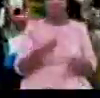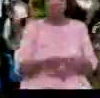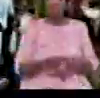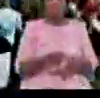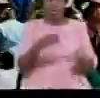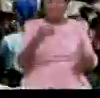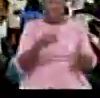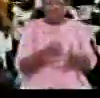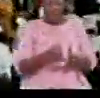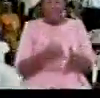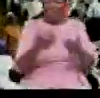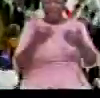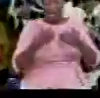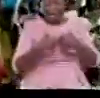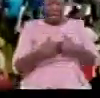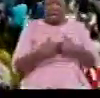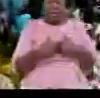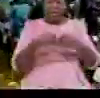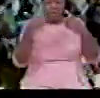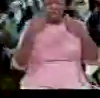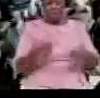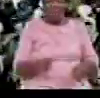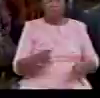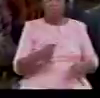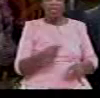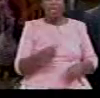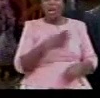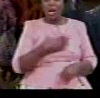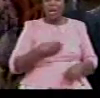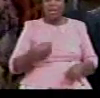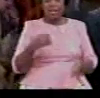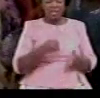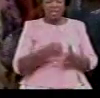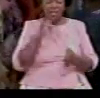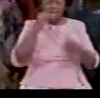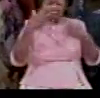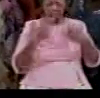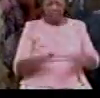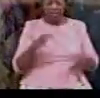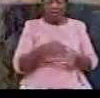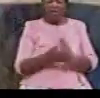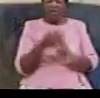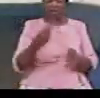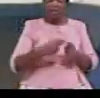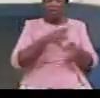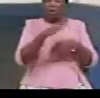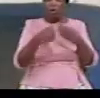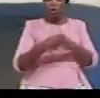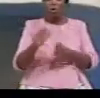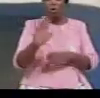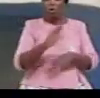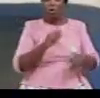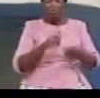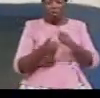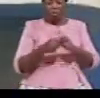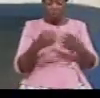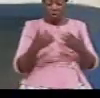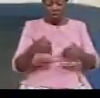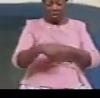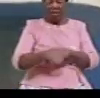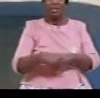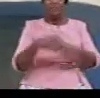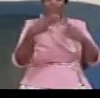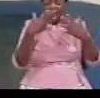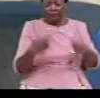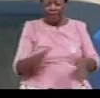It is finished. All your problems tonight, finished.